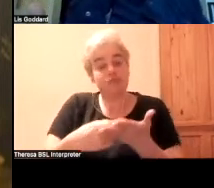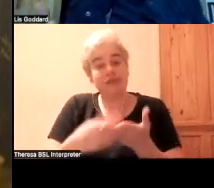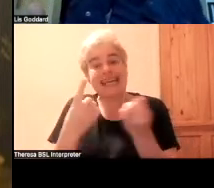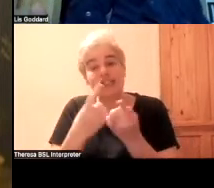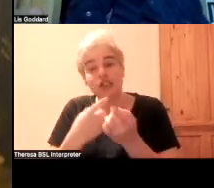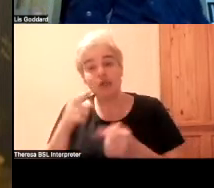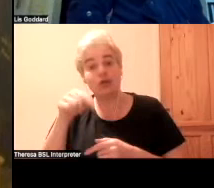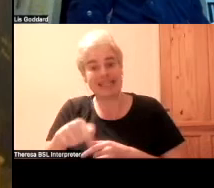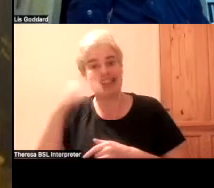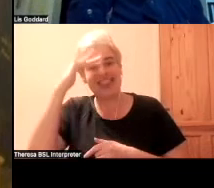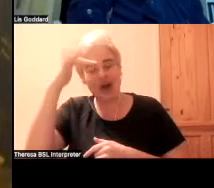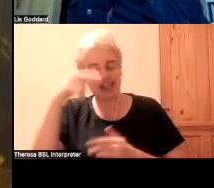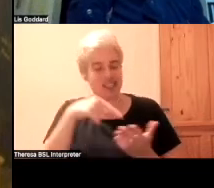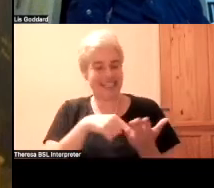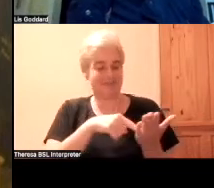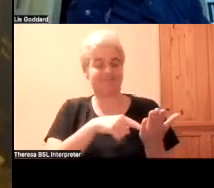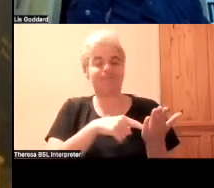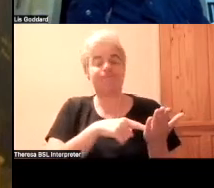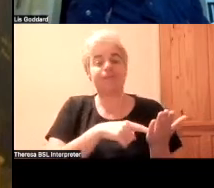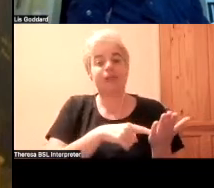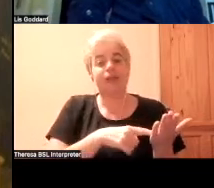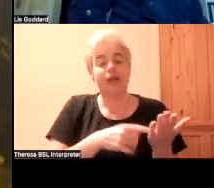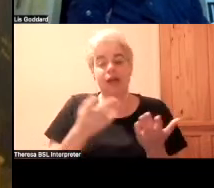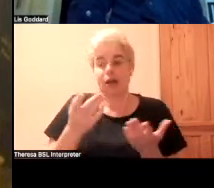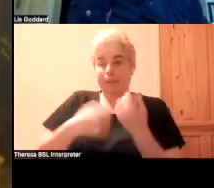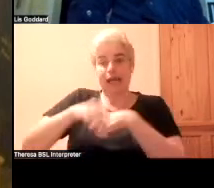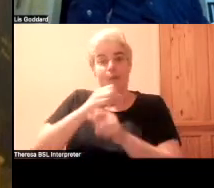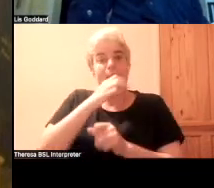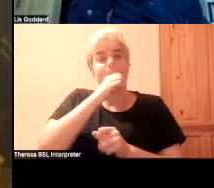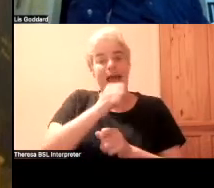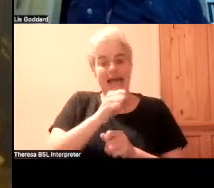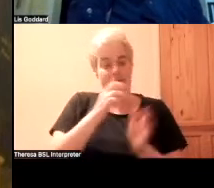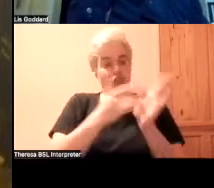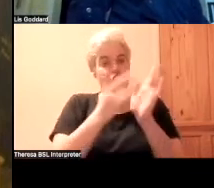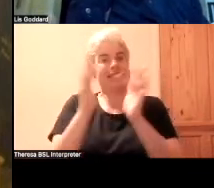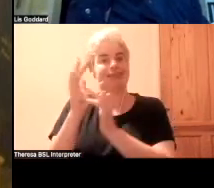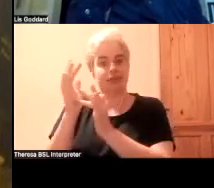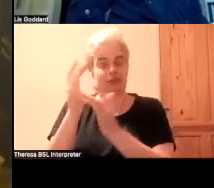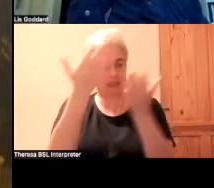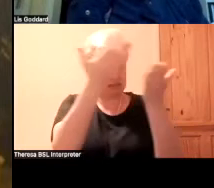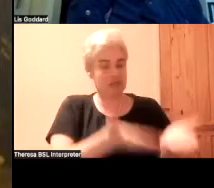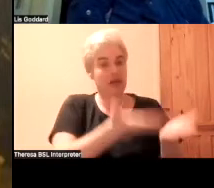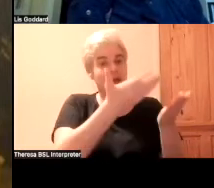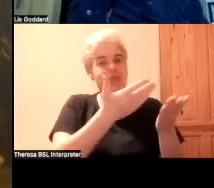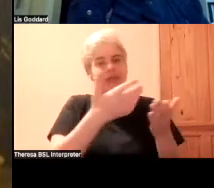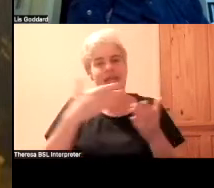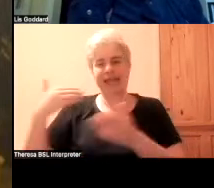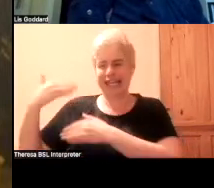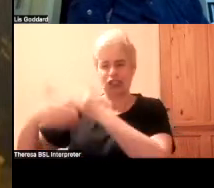this theology is that in becoming the man Jesus, the eternal